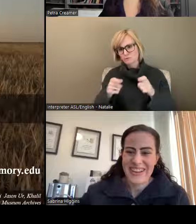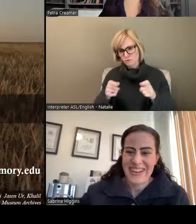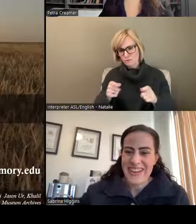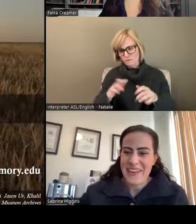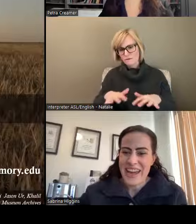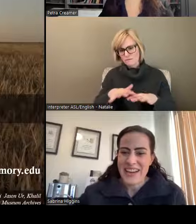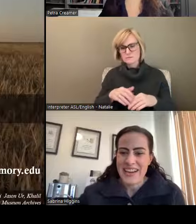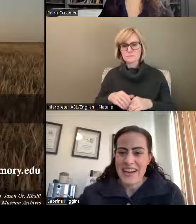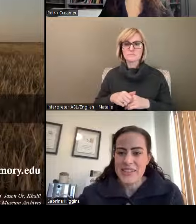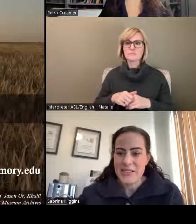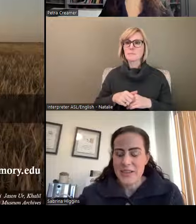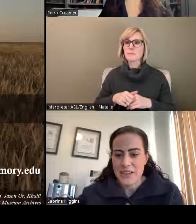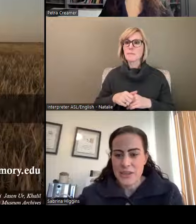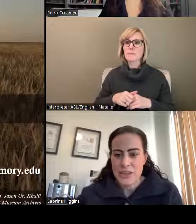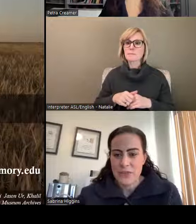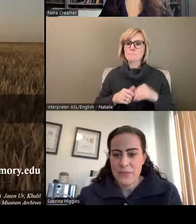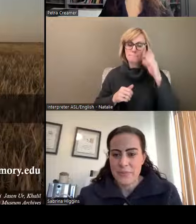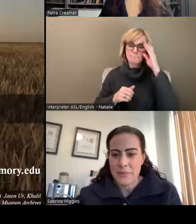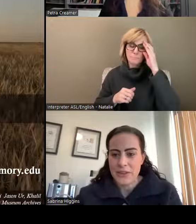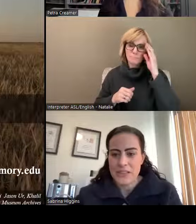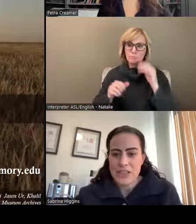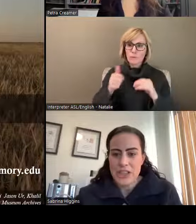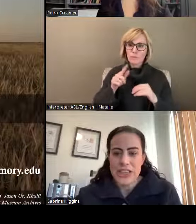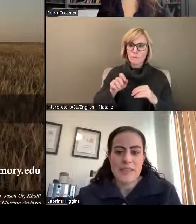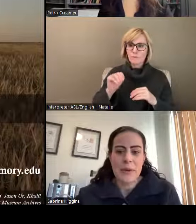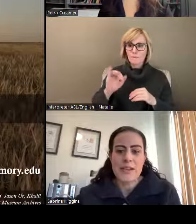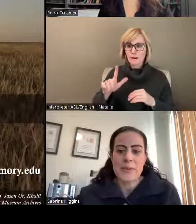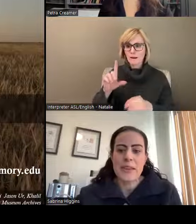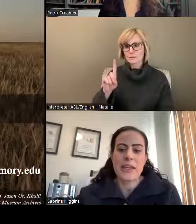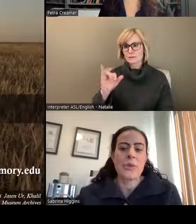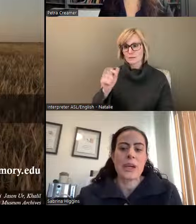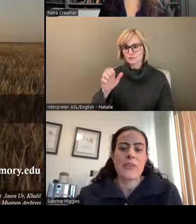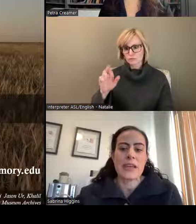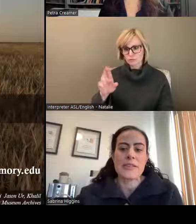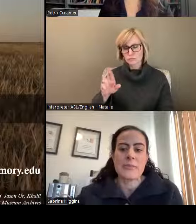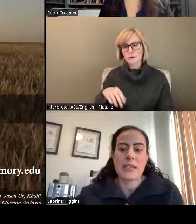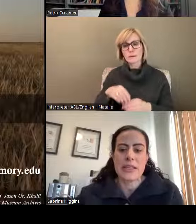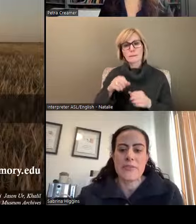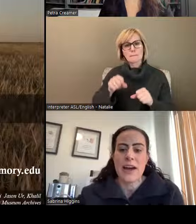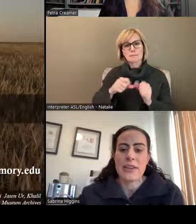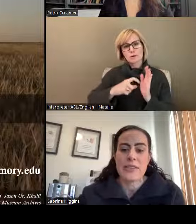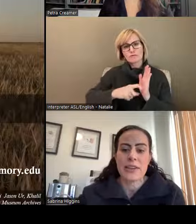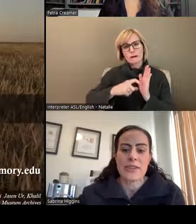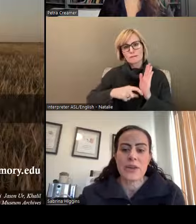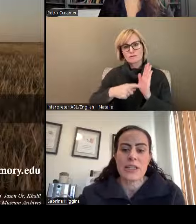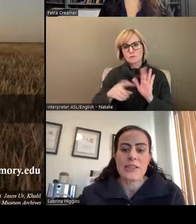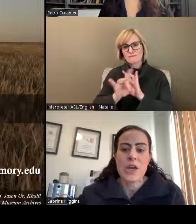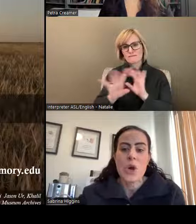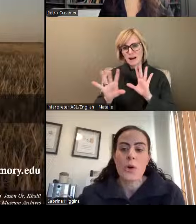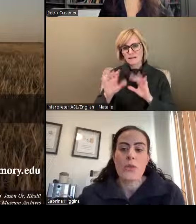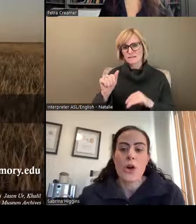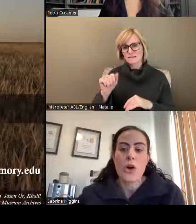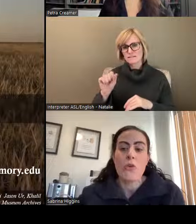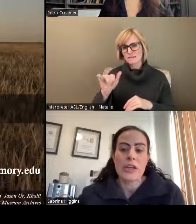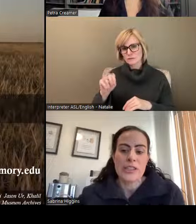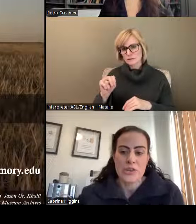Yeah. Okay. So a question here from Michael Dillinger. Is it possible that the engravings depicting the violence of the Assyrians